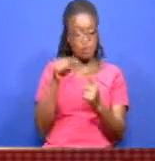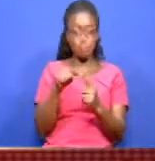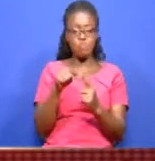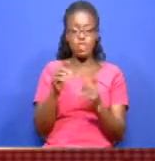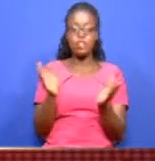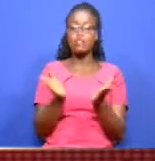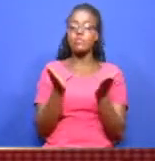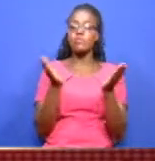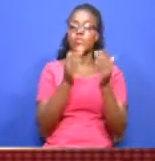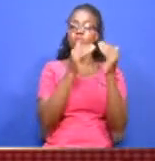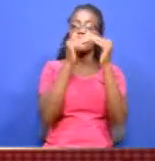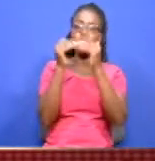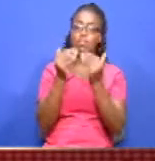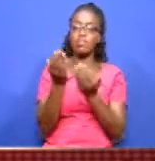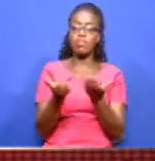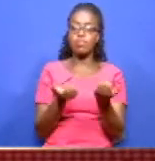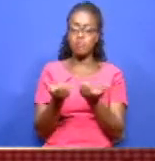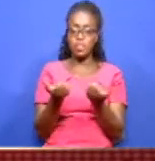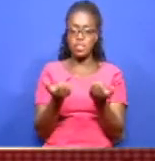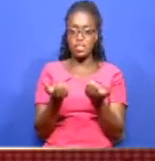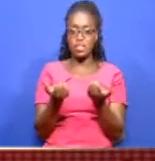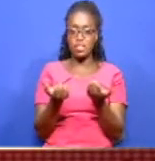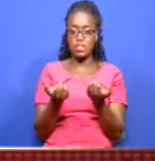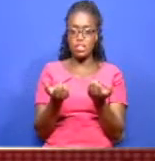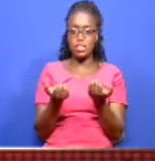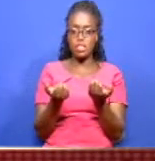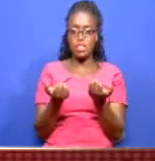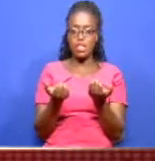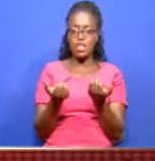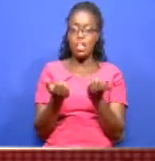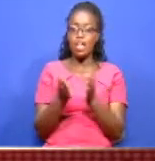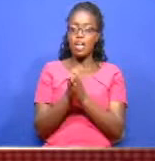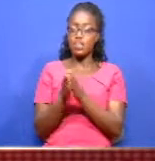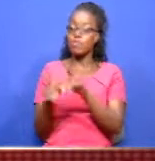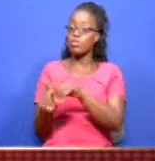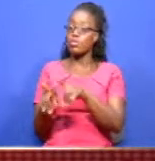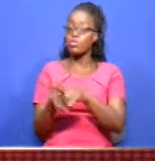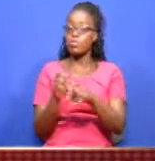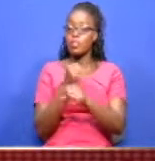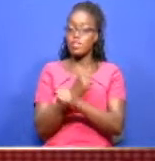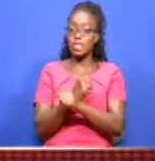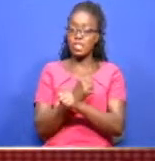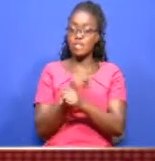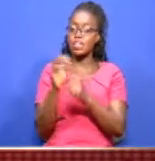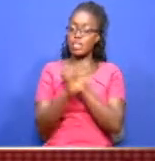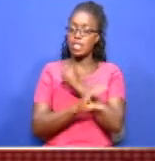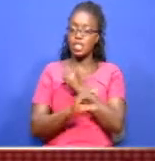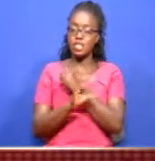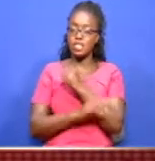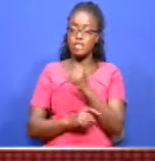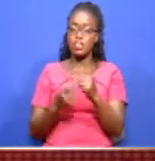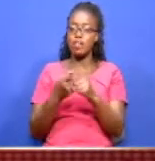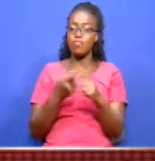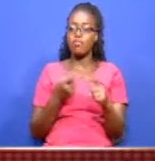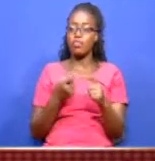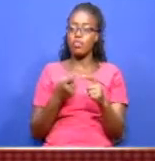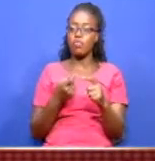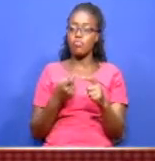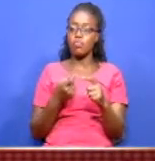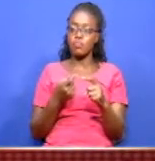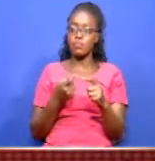improve the level of trade and movement of goods, while at the same time protecting the countries from entry